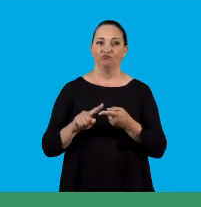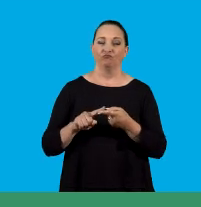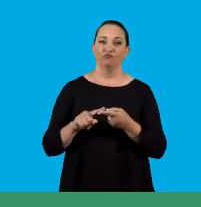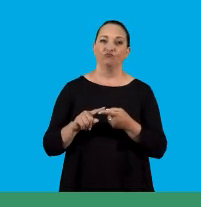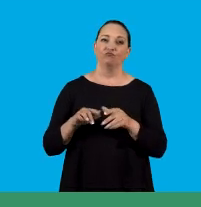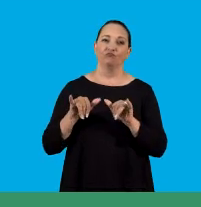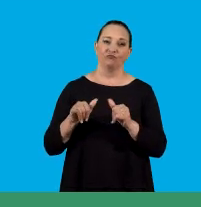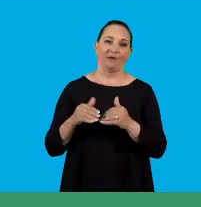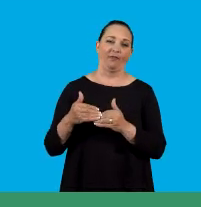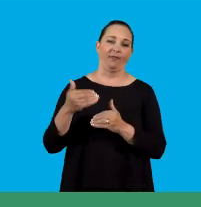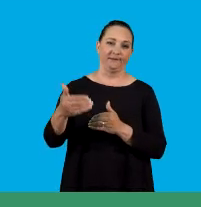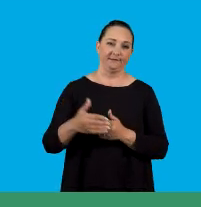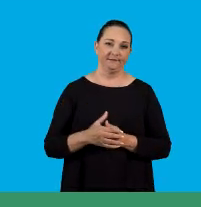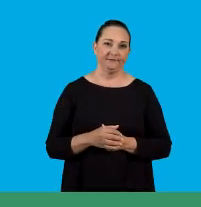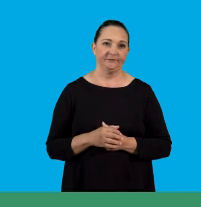ahead